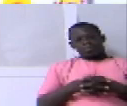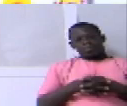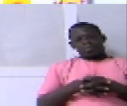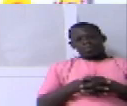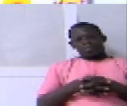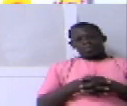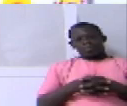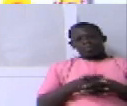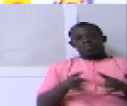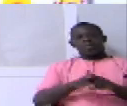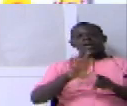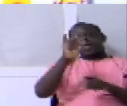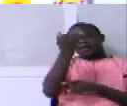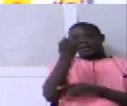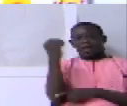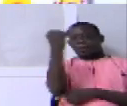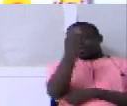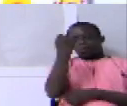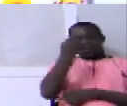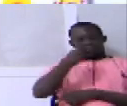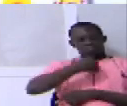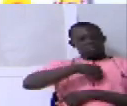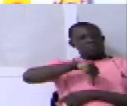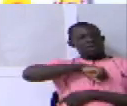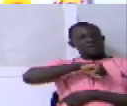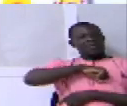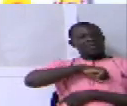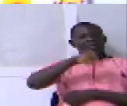Yes, because I was the senior.